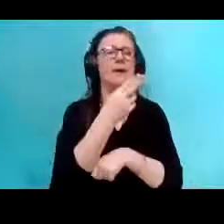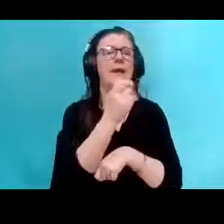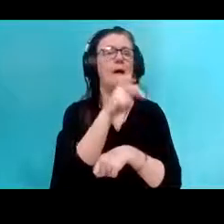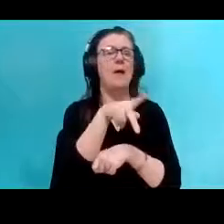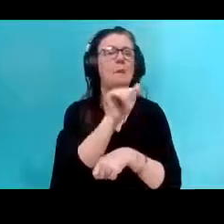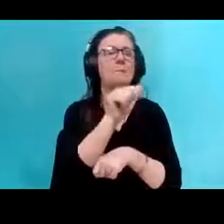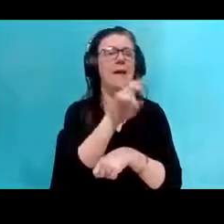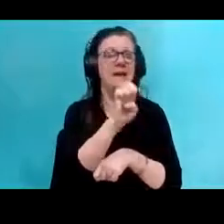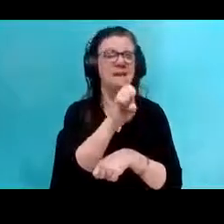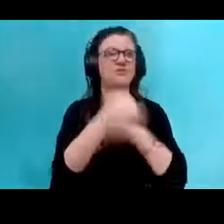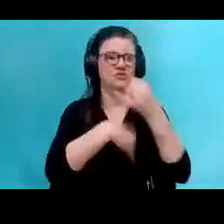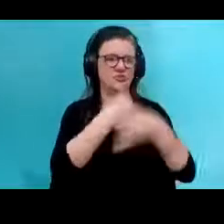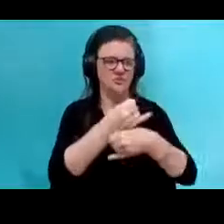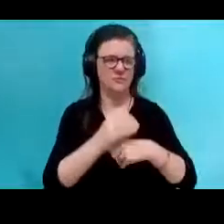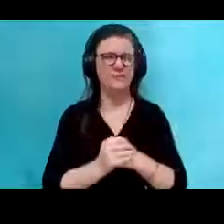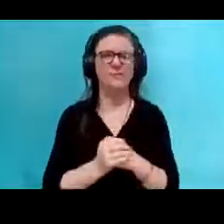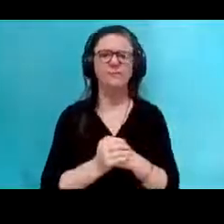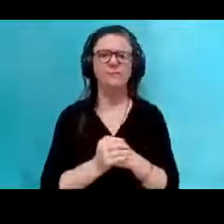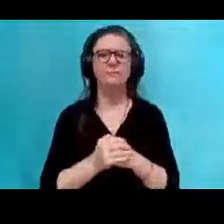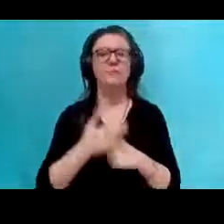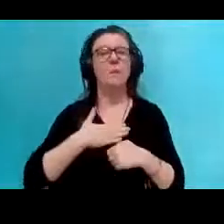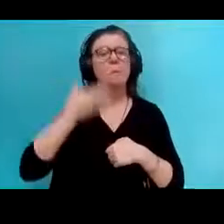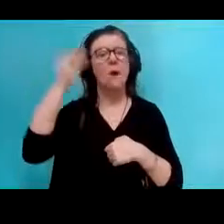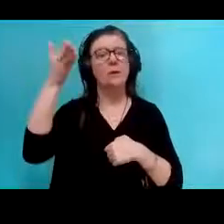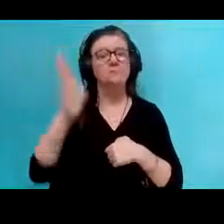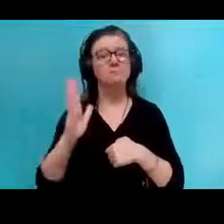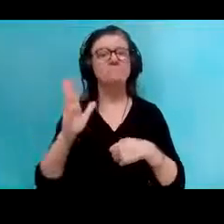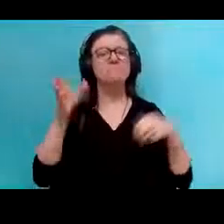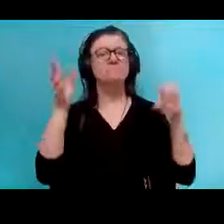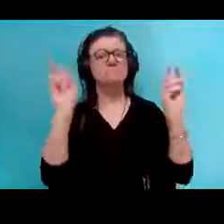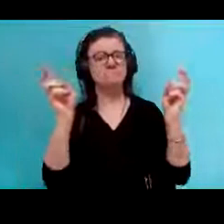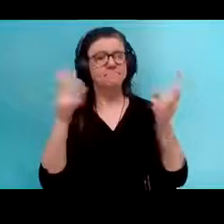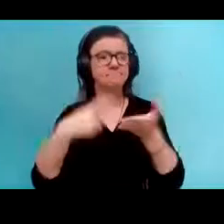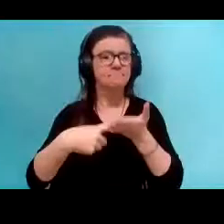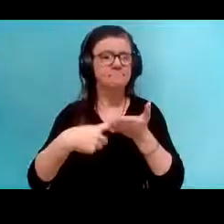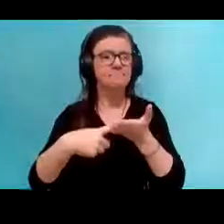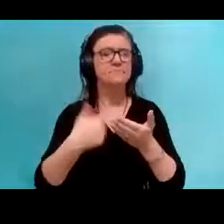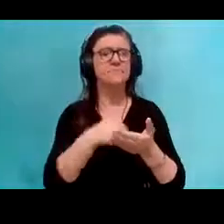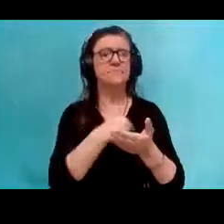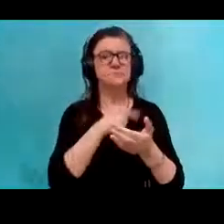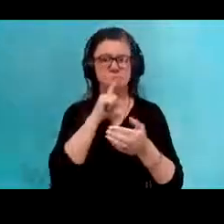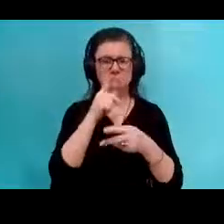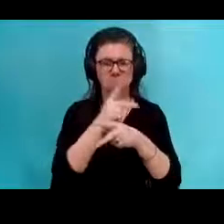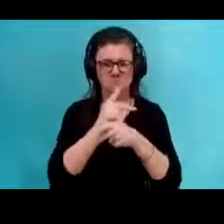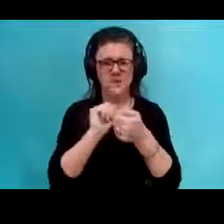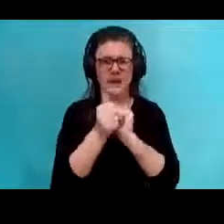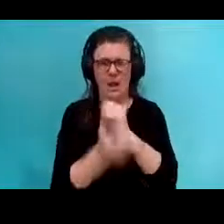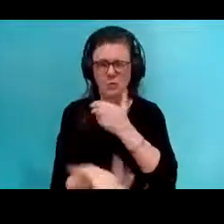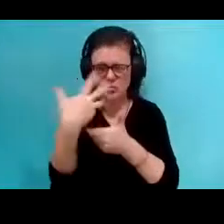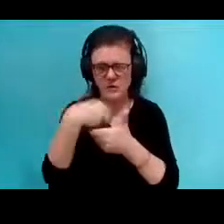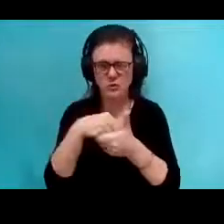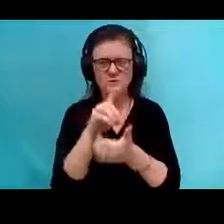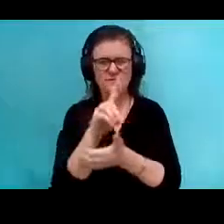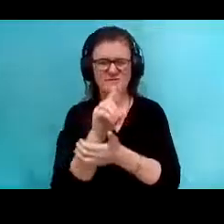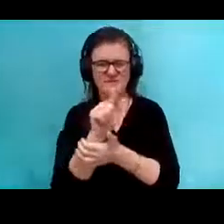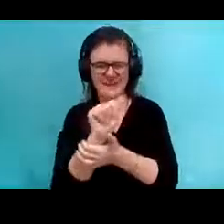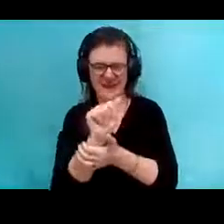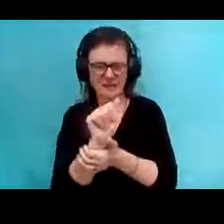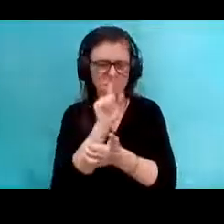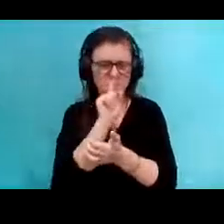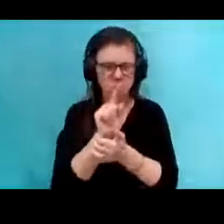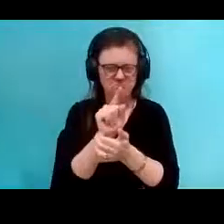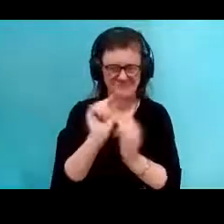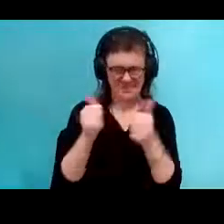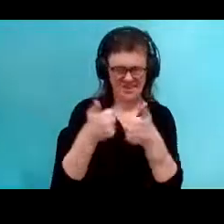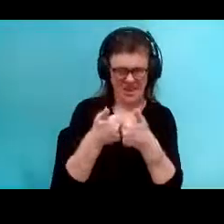attending. The focus of my presentation is to highlight how we at HelpAge have collected inclusive disaggregated data and explore some of the challenges